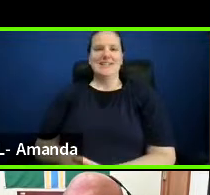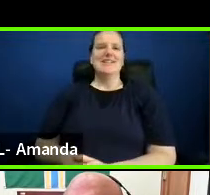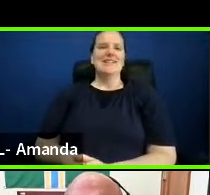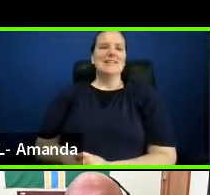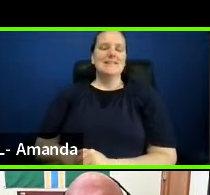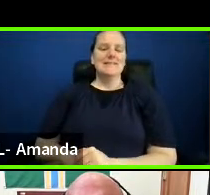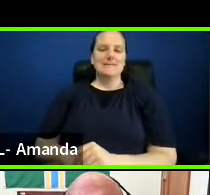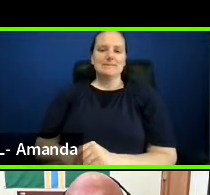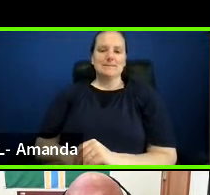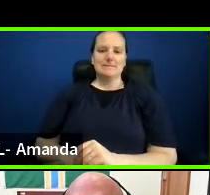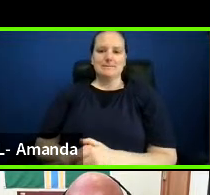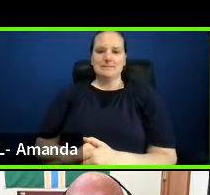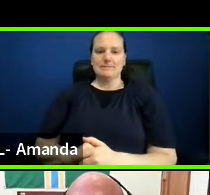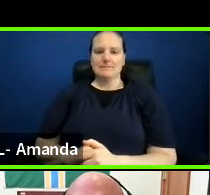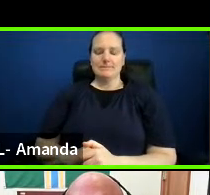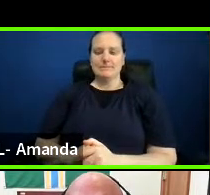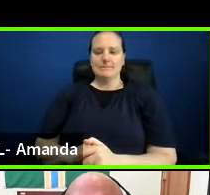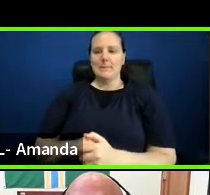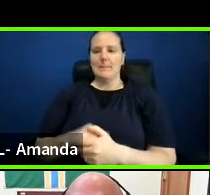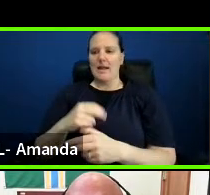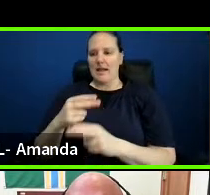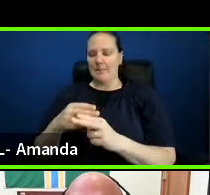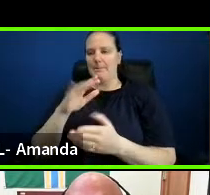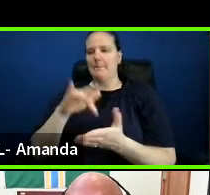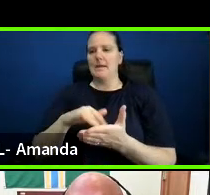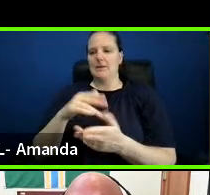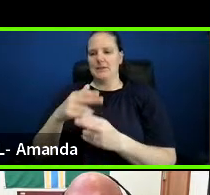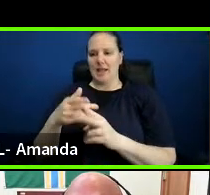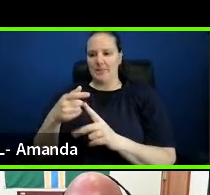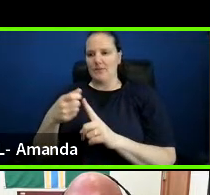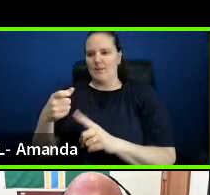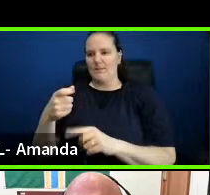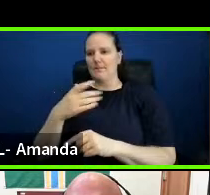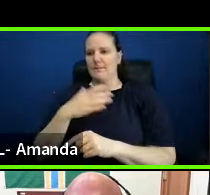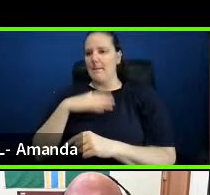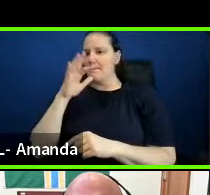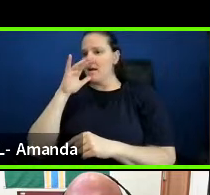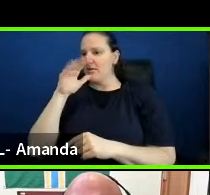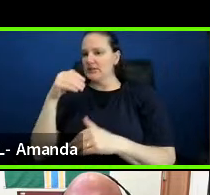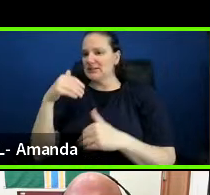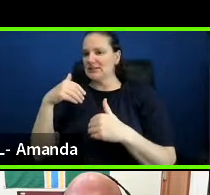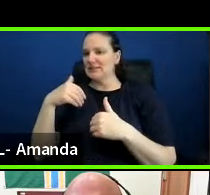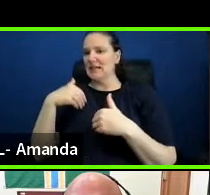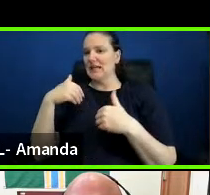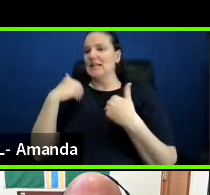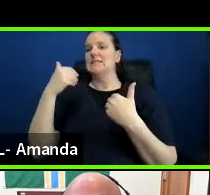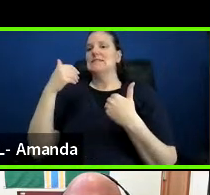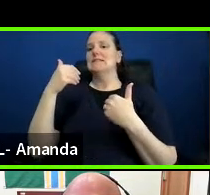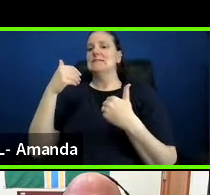But I was named, my middle name is after my mother's youngest brother.